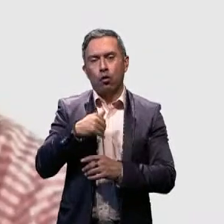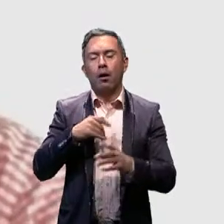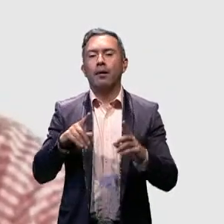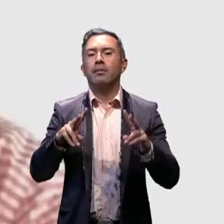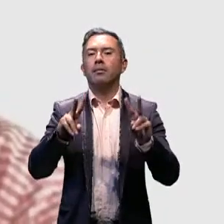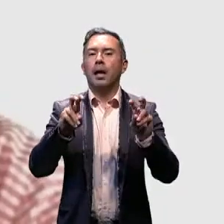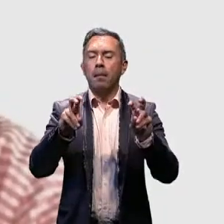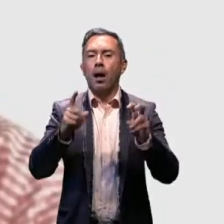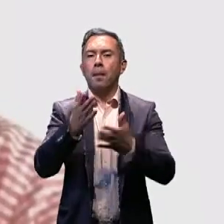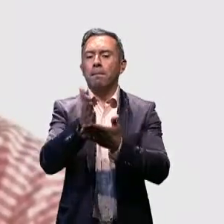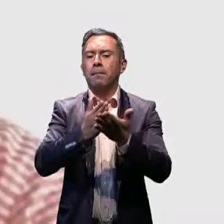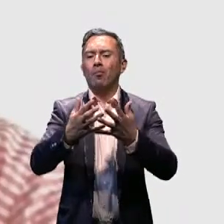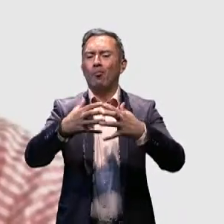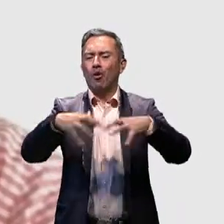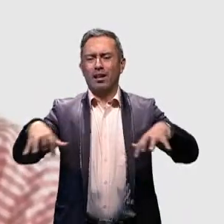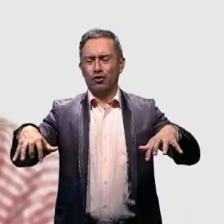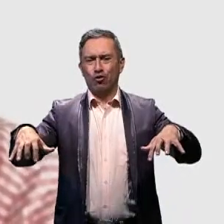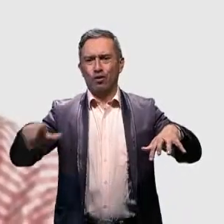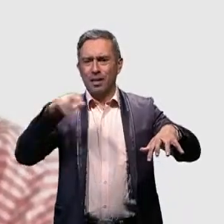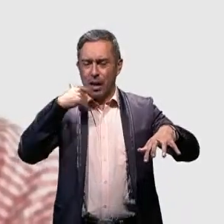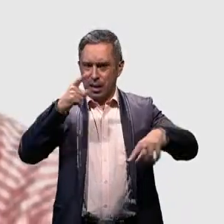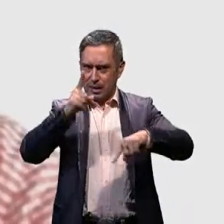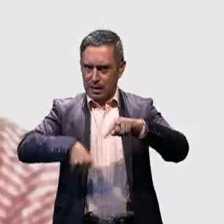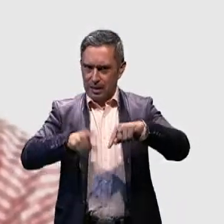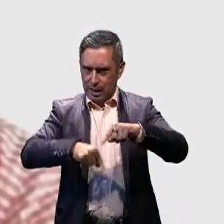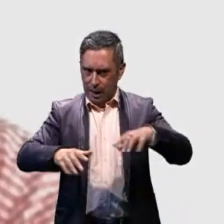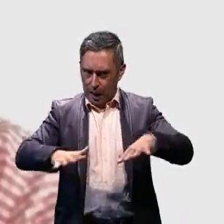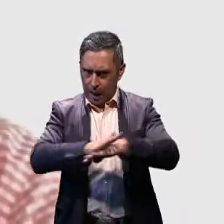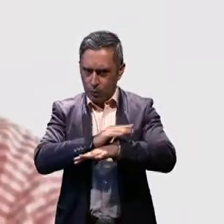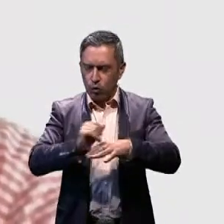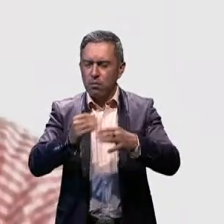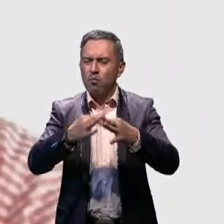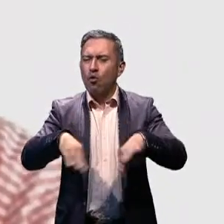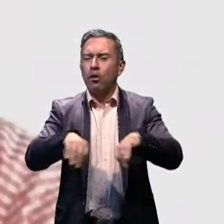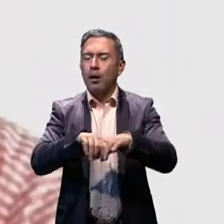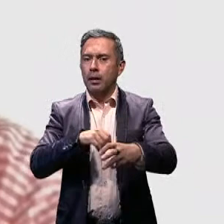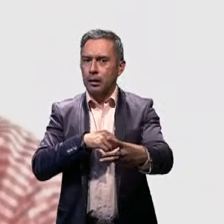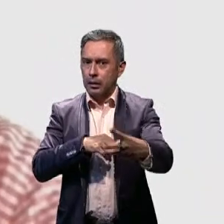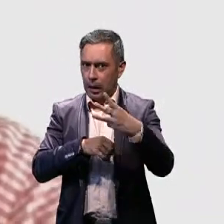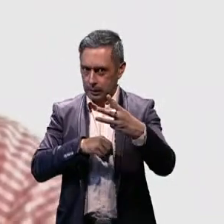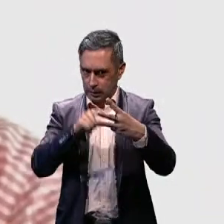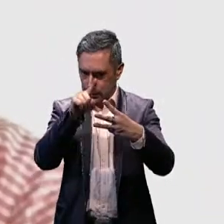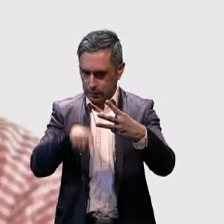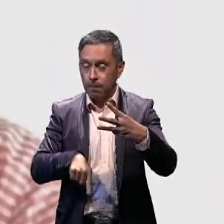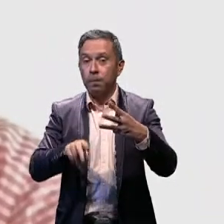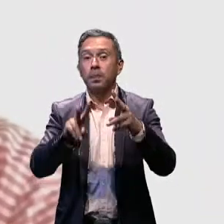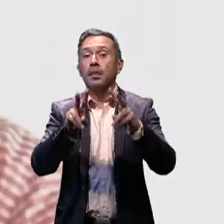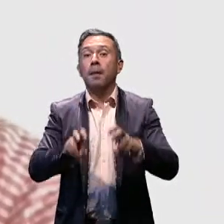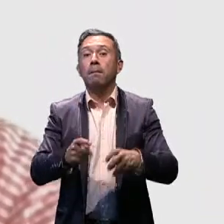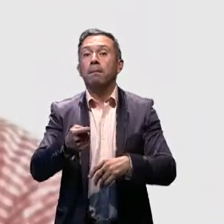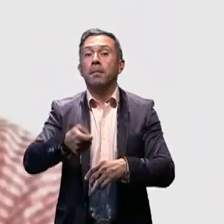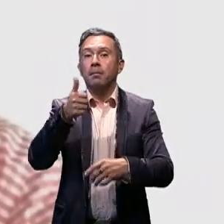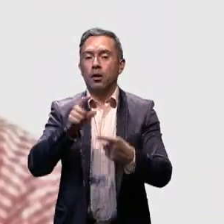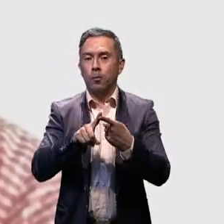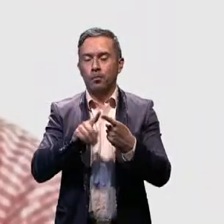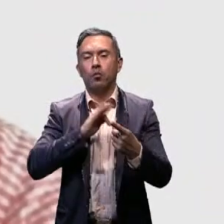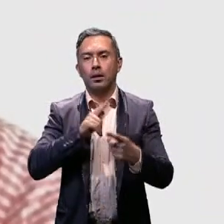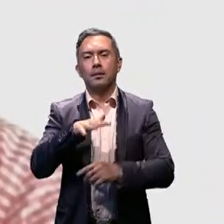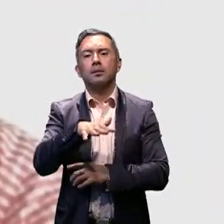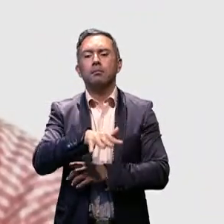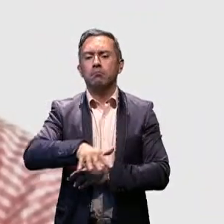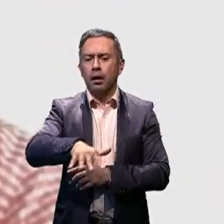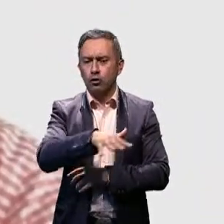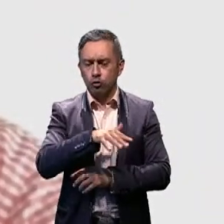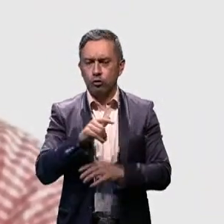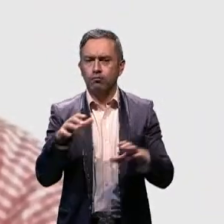NDI working on this depolarization, and we are going to emphasize on working in three main axes. The first one, to recover